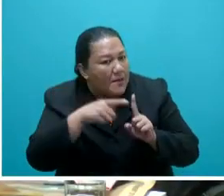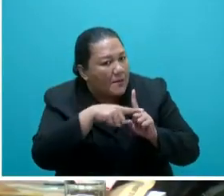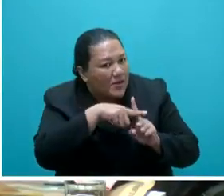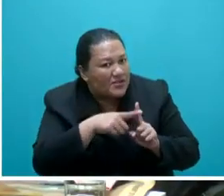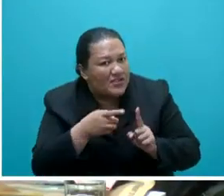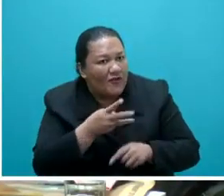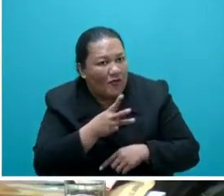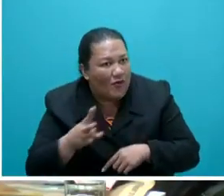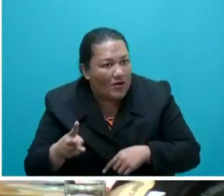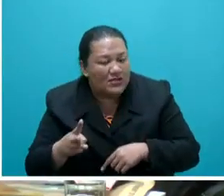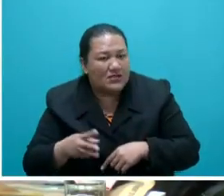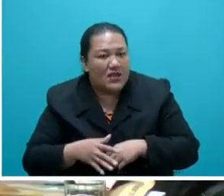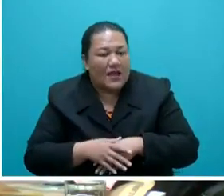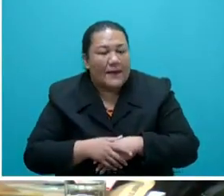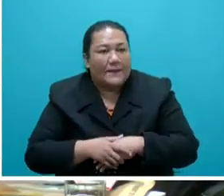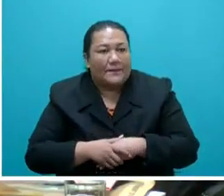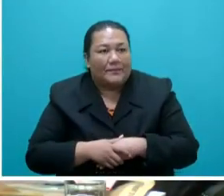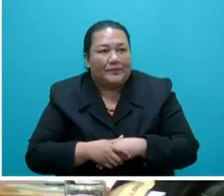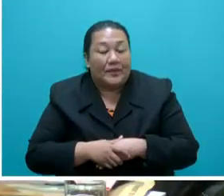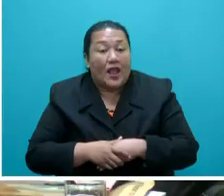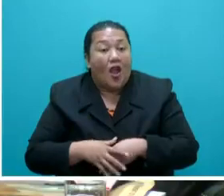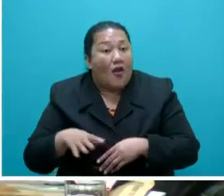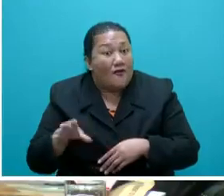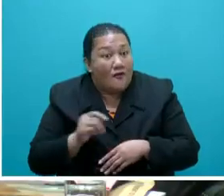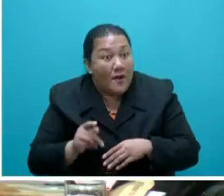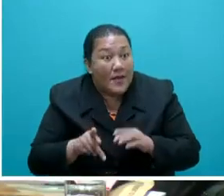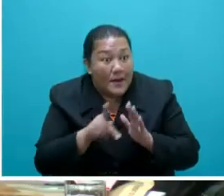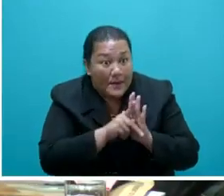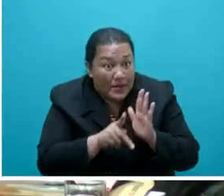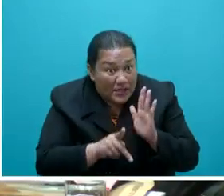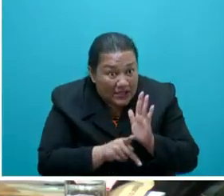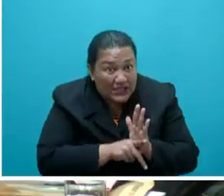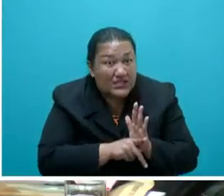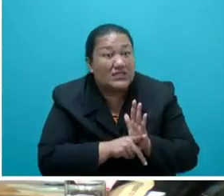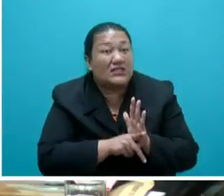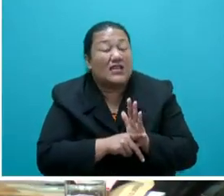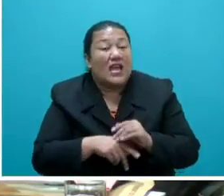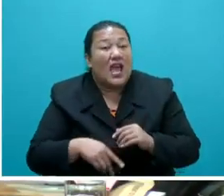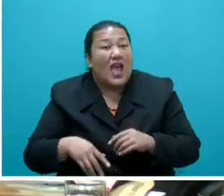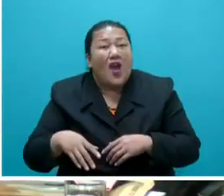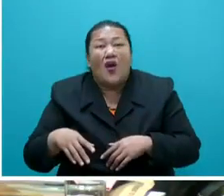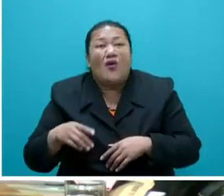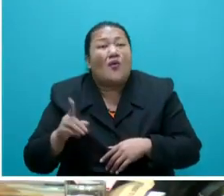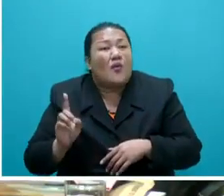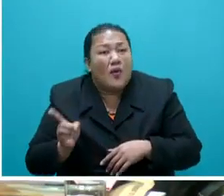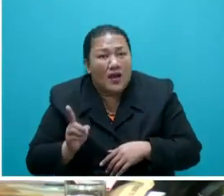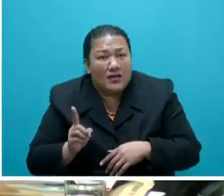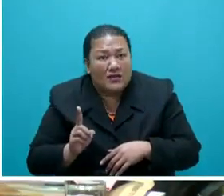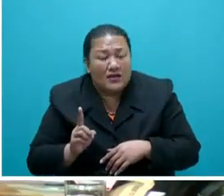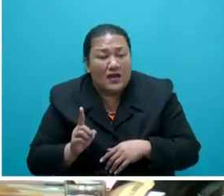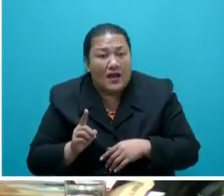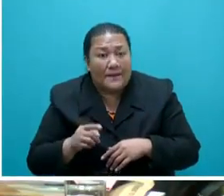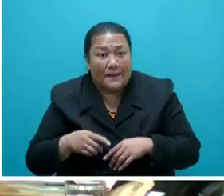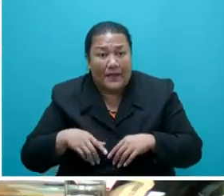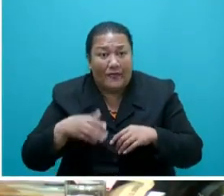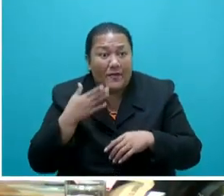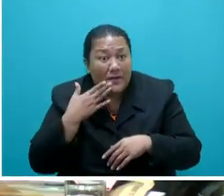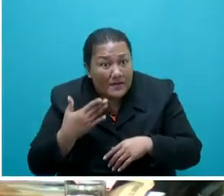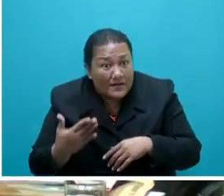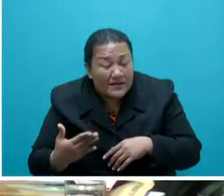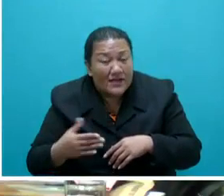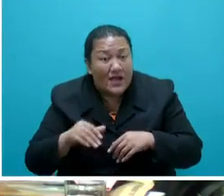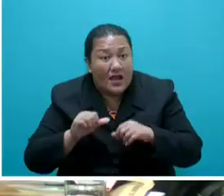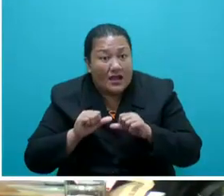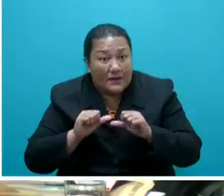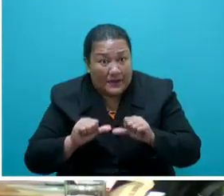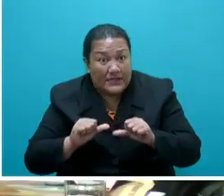some political points by trashing His Excellency's speech and calling for the resignation of the Honorable Prime